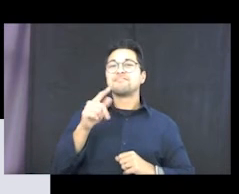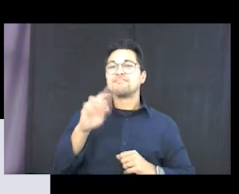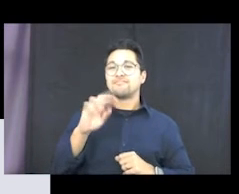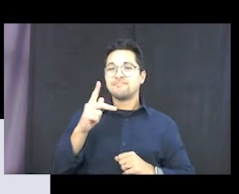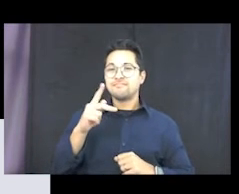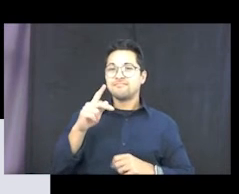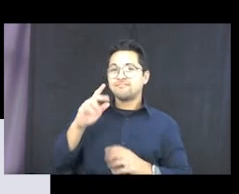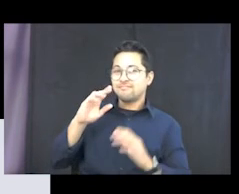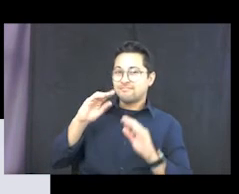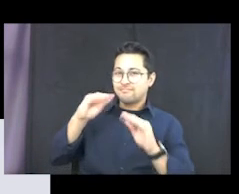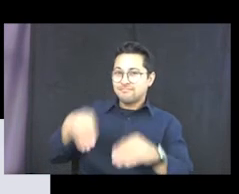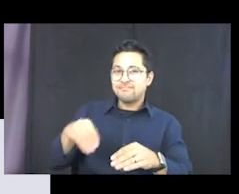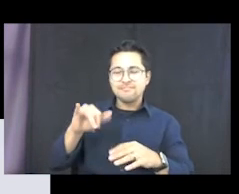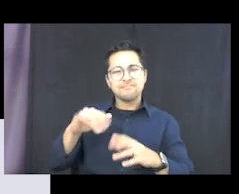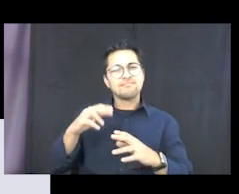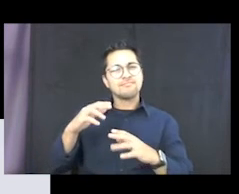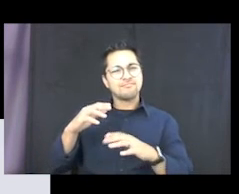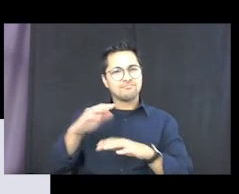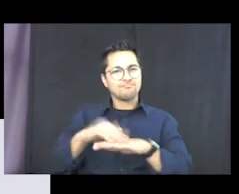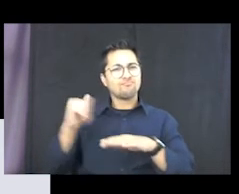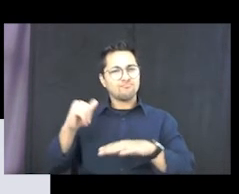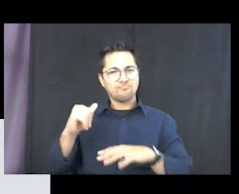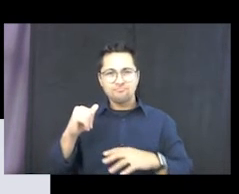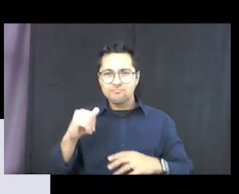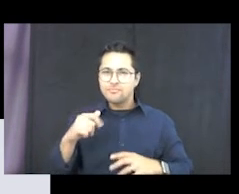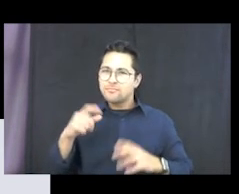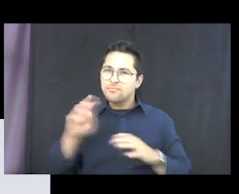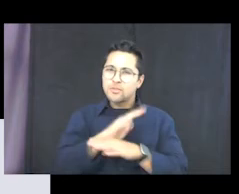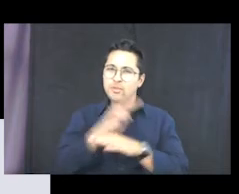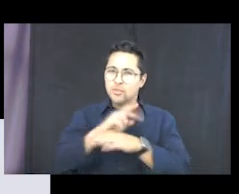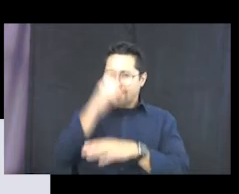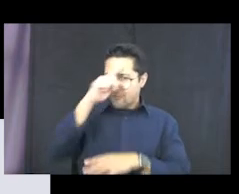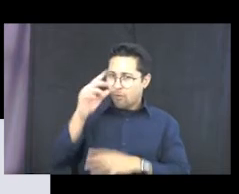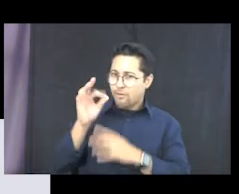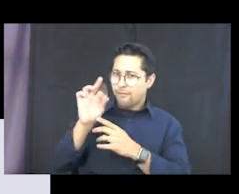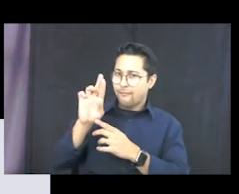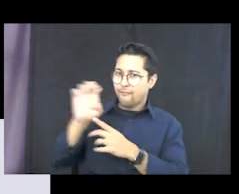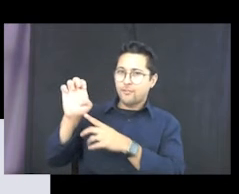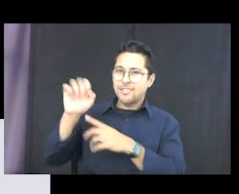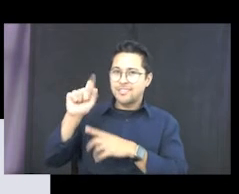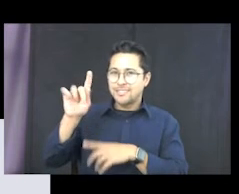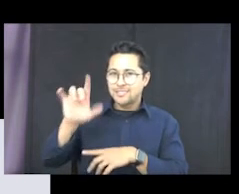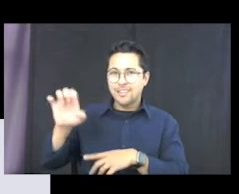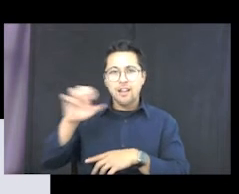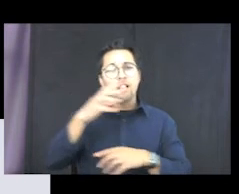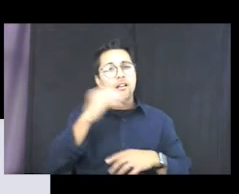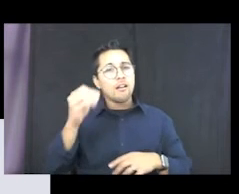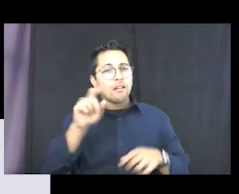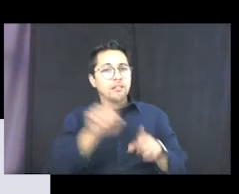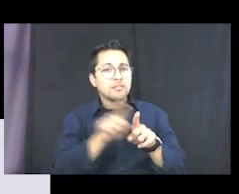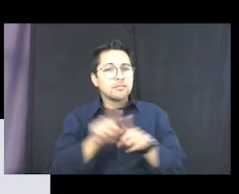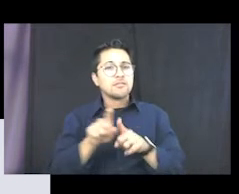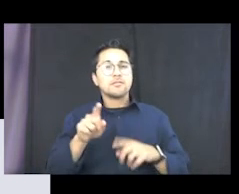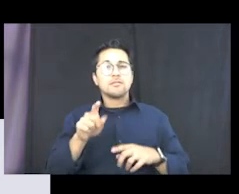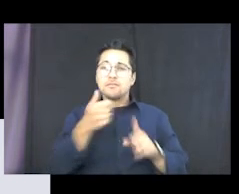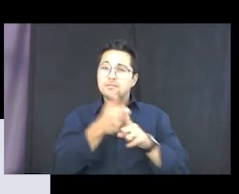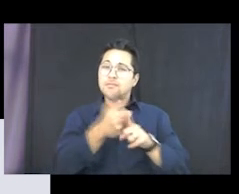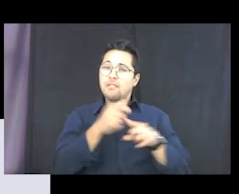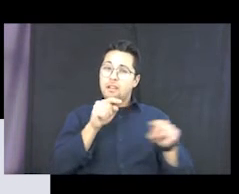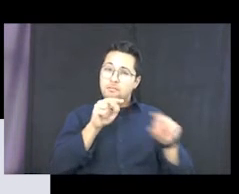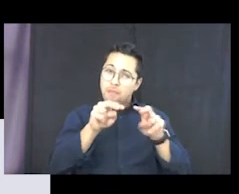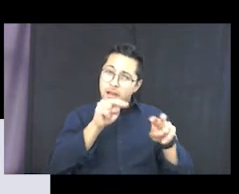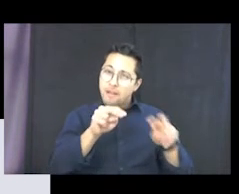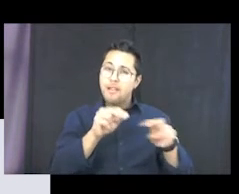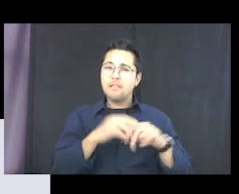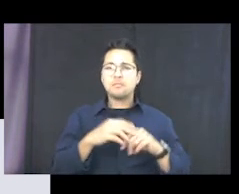called upon and used during these freestyle movements. In addition, we used task initiation, self-monitoring, to